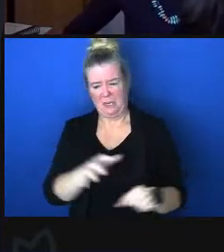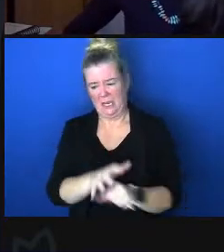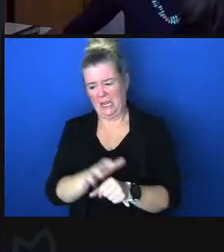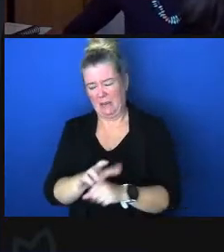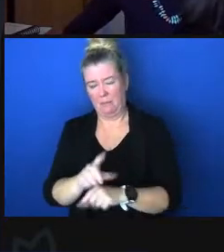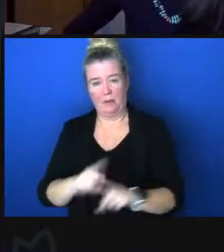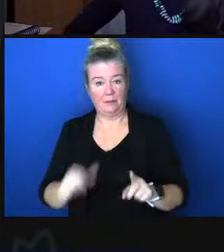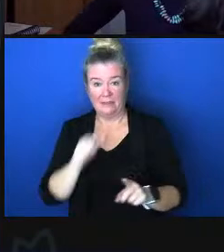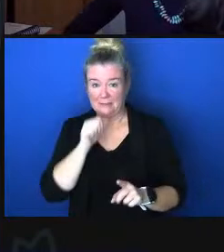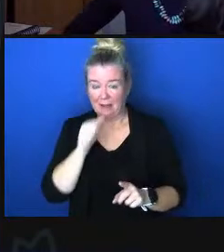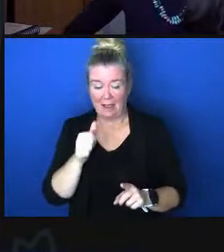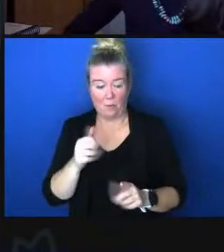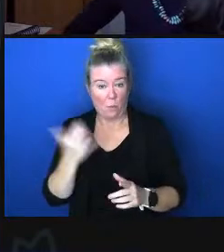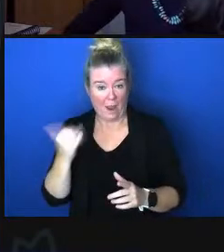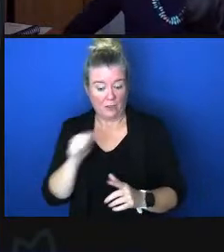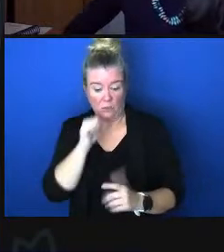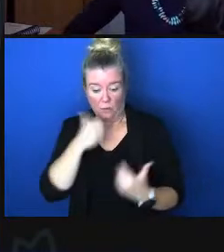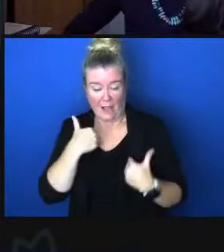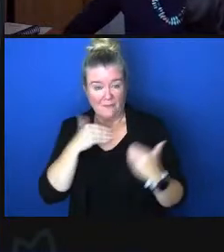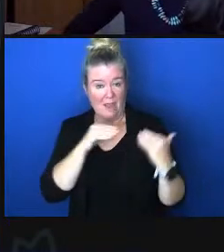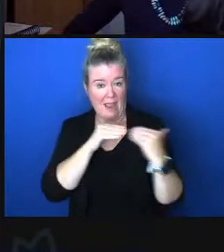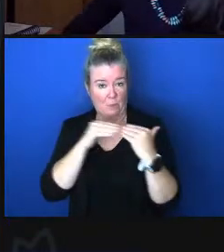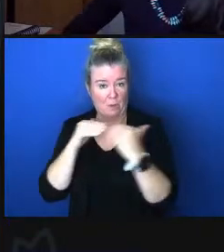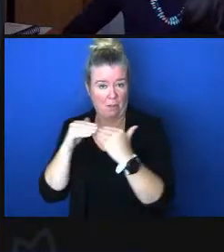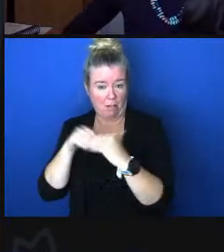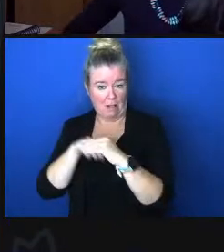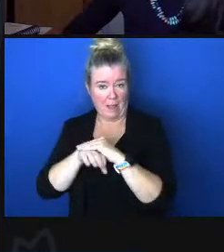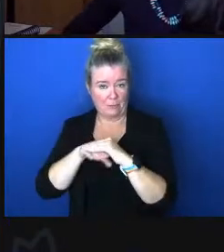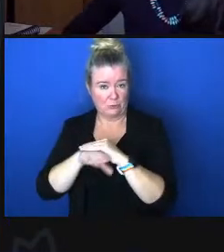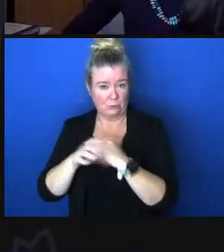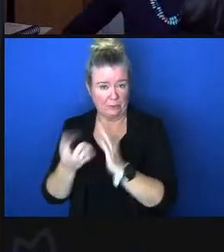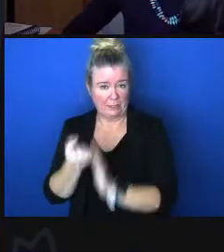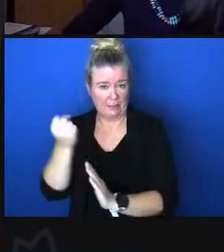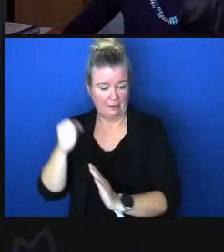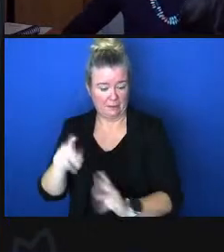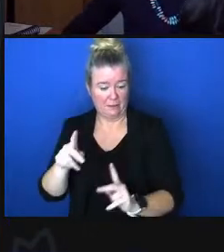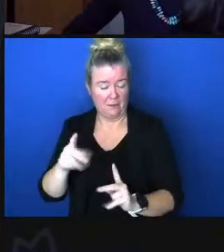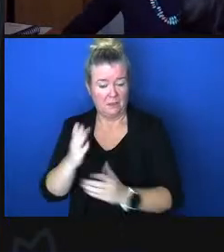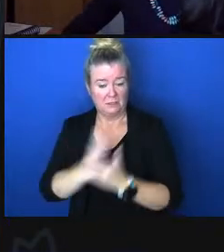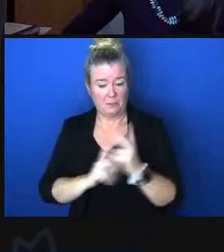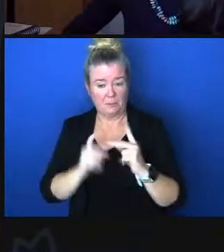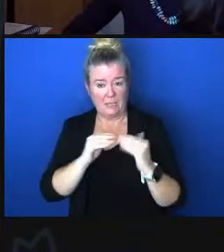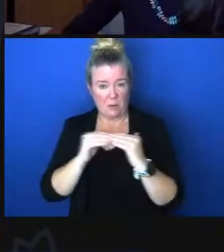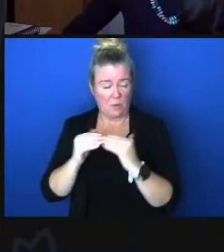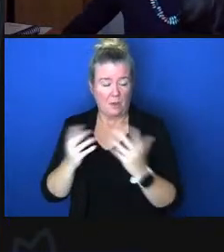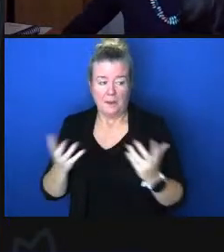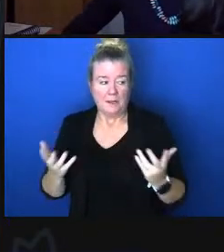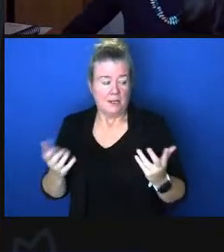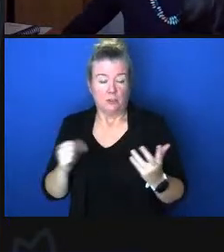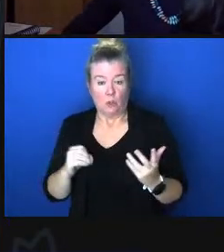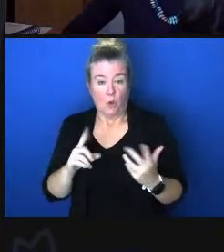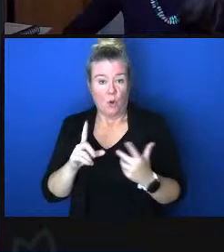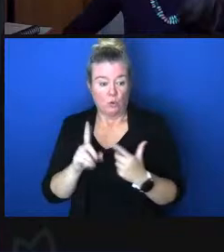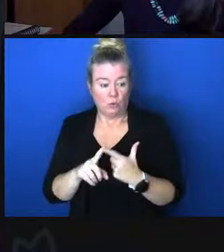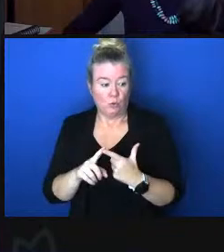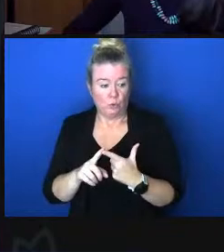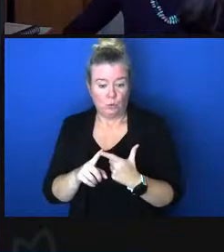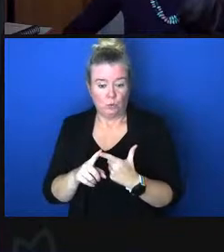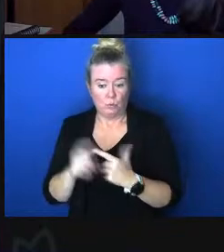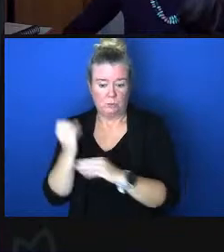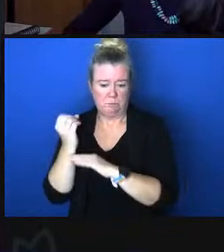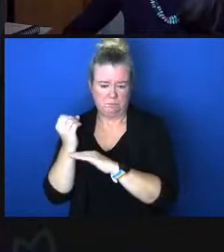there isn't equitable opportunity, or as some might say, equal opportunity. And so to break through this